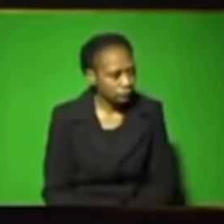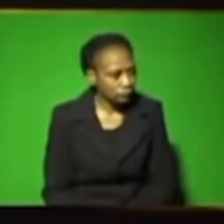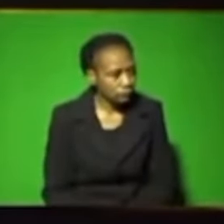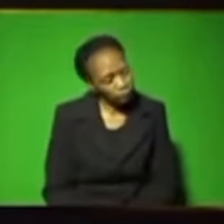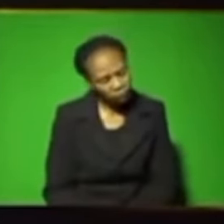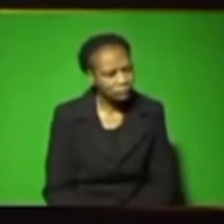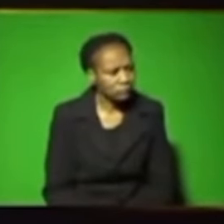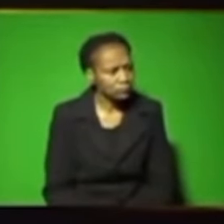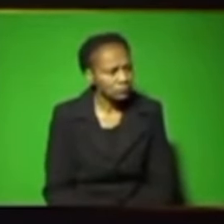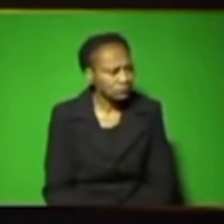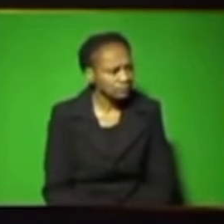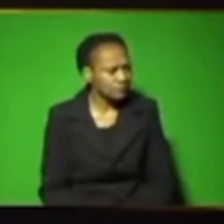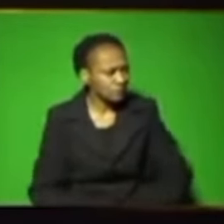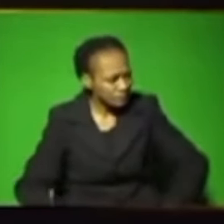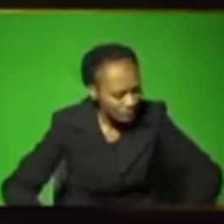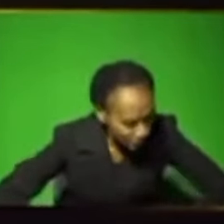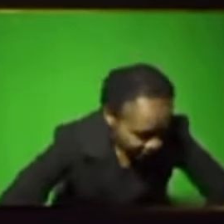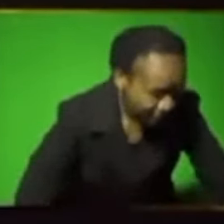in parliament. So